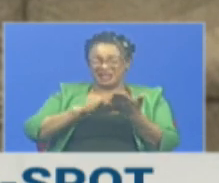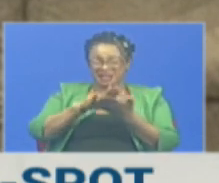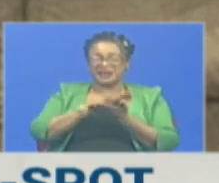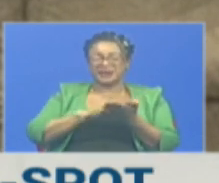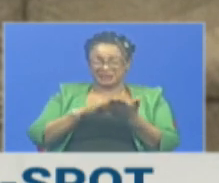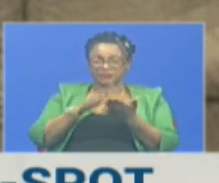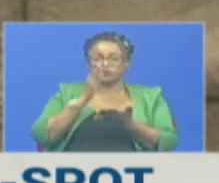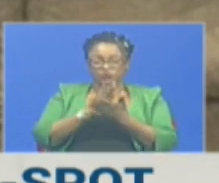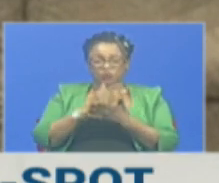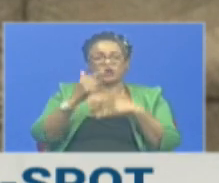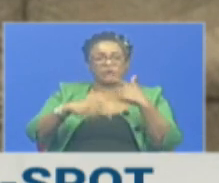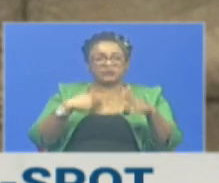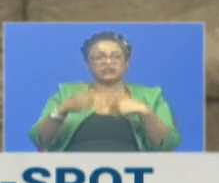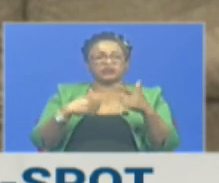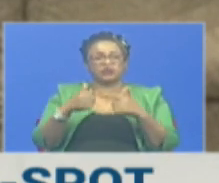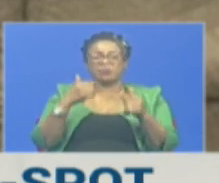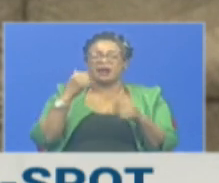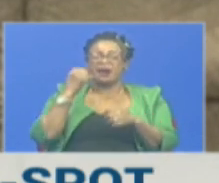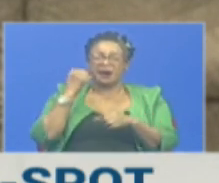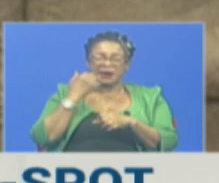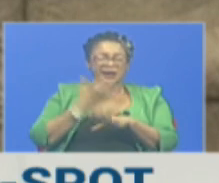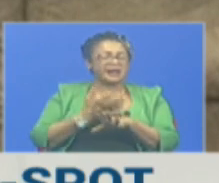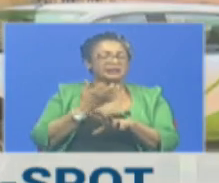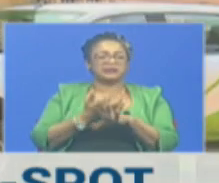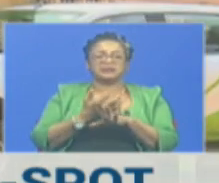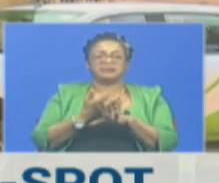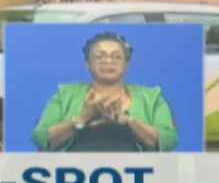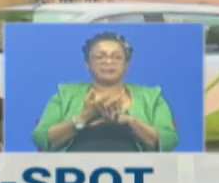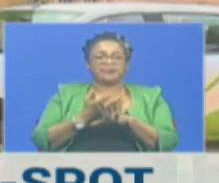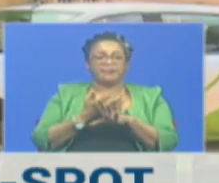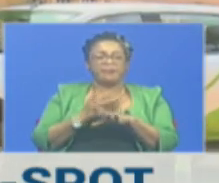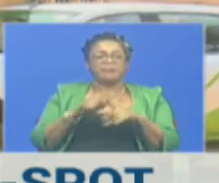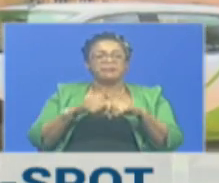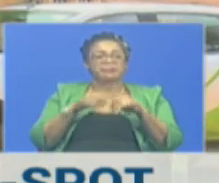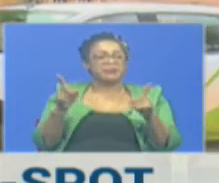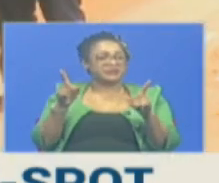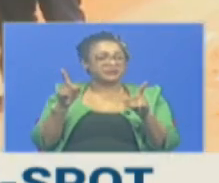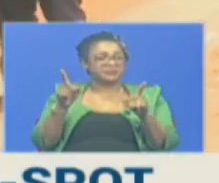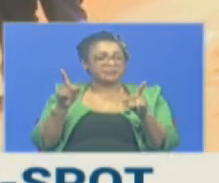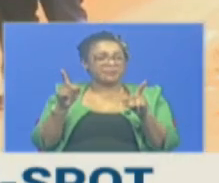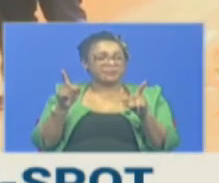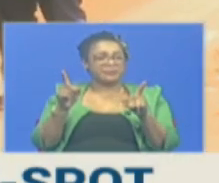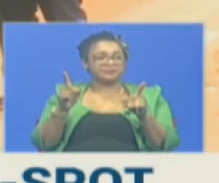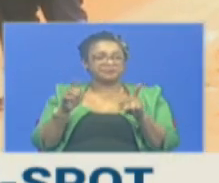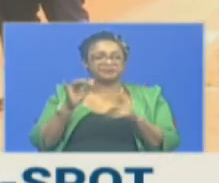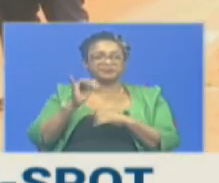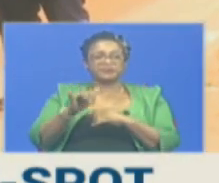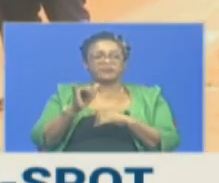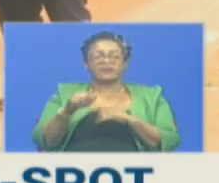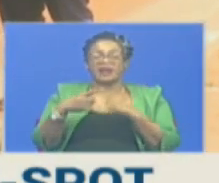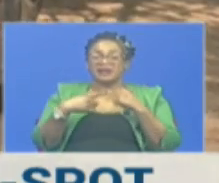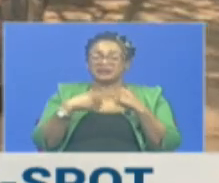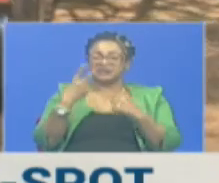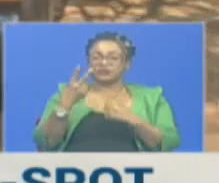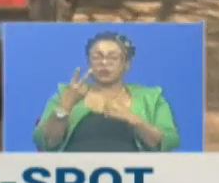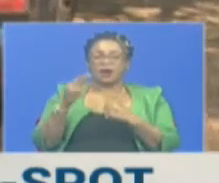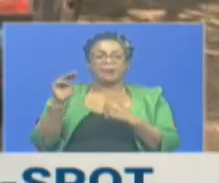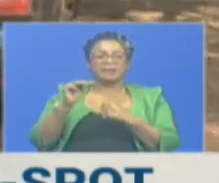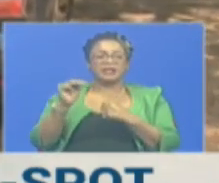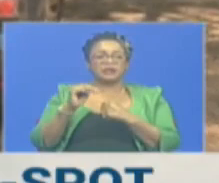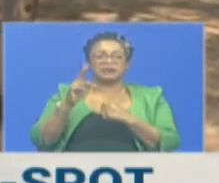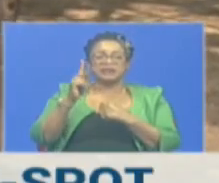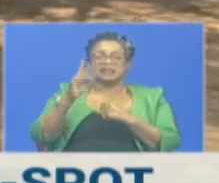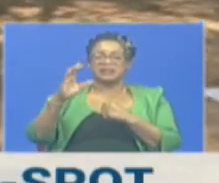to be a hotspot for cybercrime activities across the country. But it was the infamous 52 million shillings Kenya Commercial